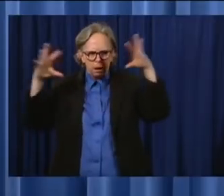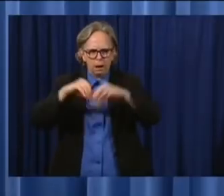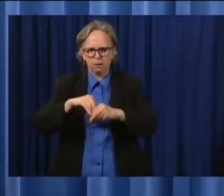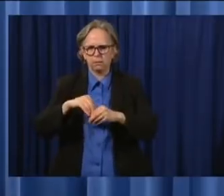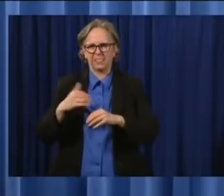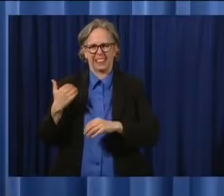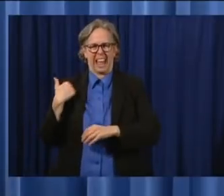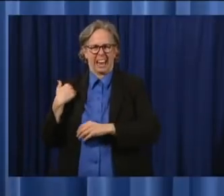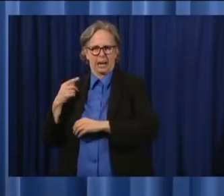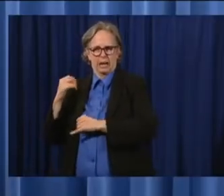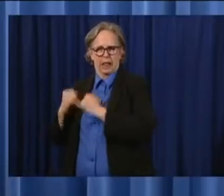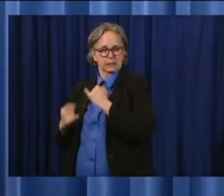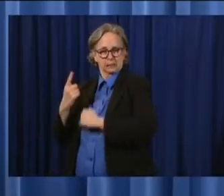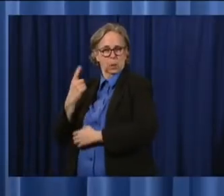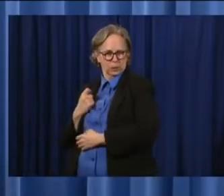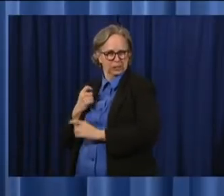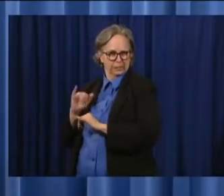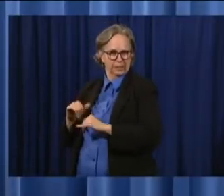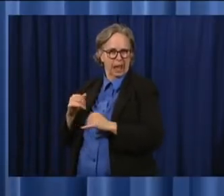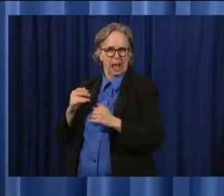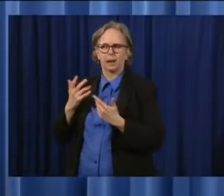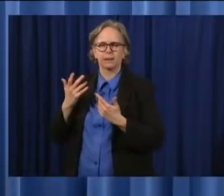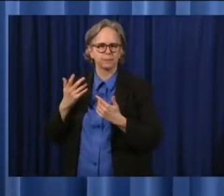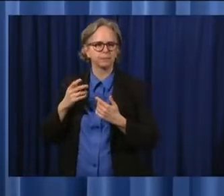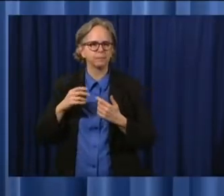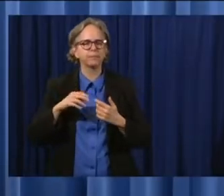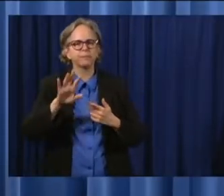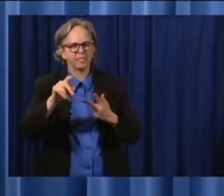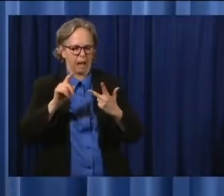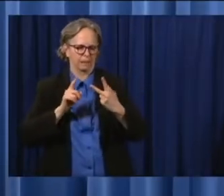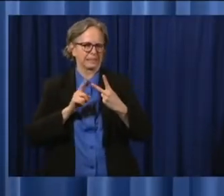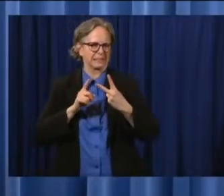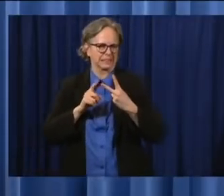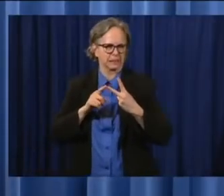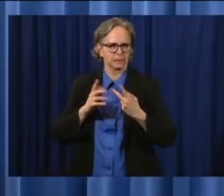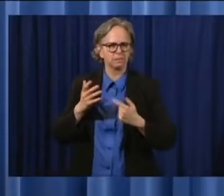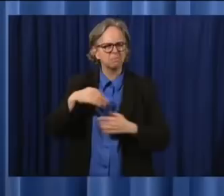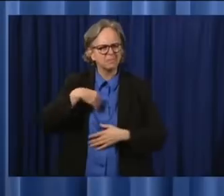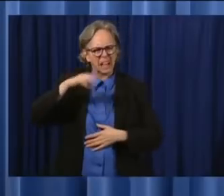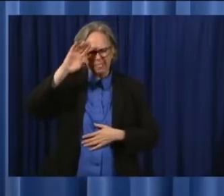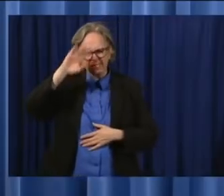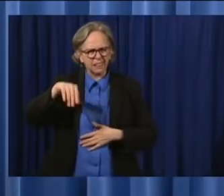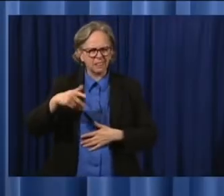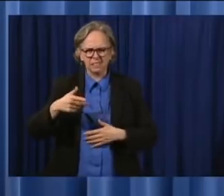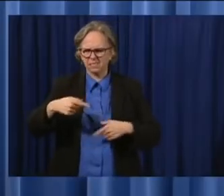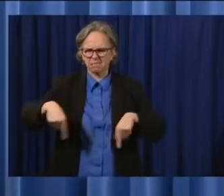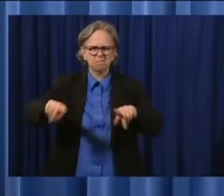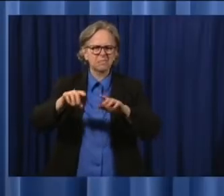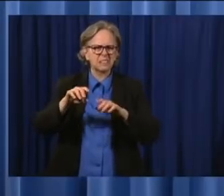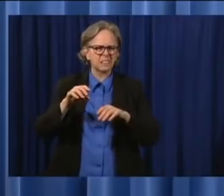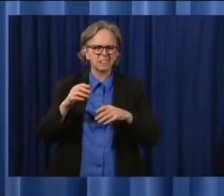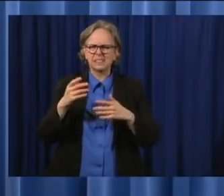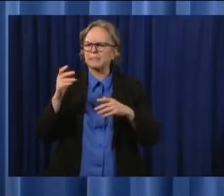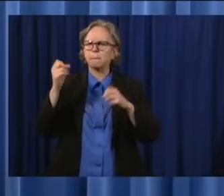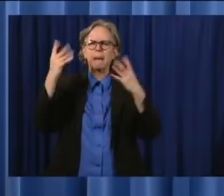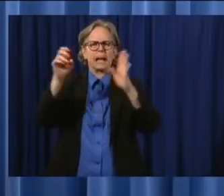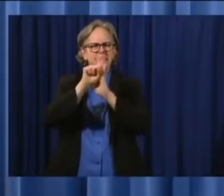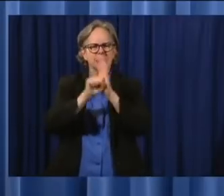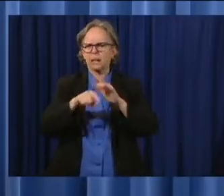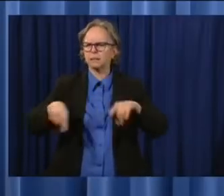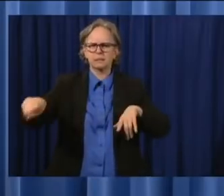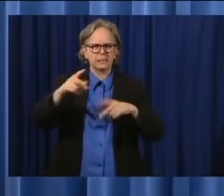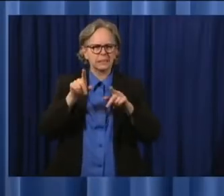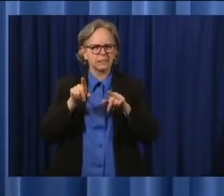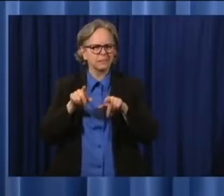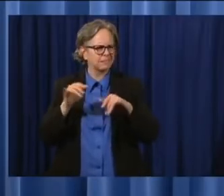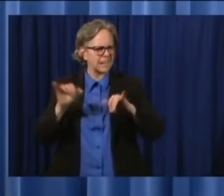I think virtually every state prohibited visitors to go into the nursing homes. That was one of the first orders that most